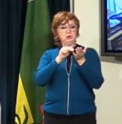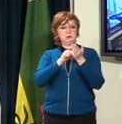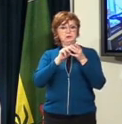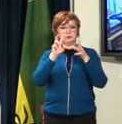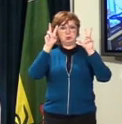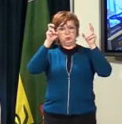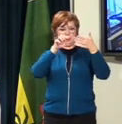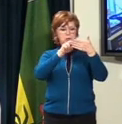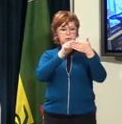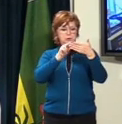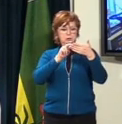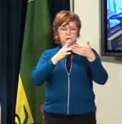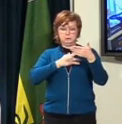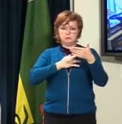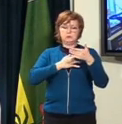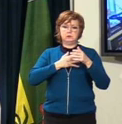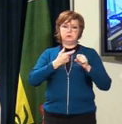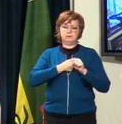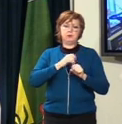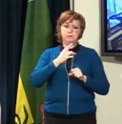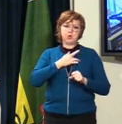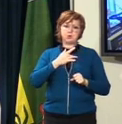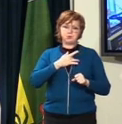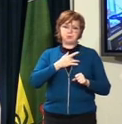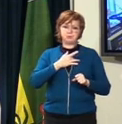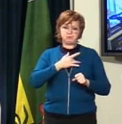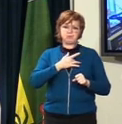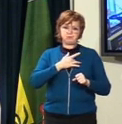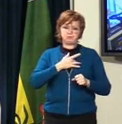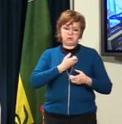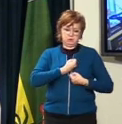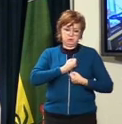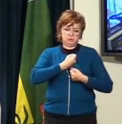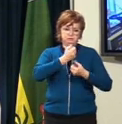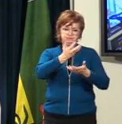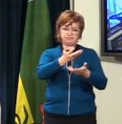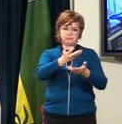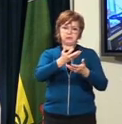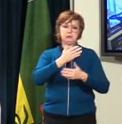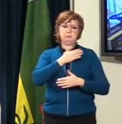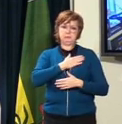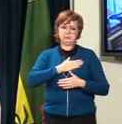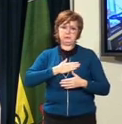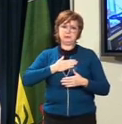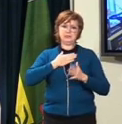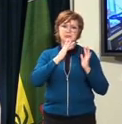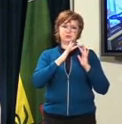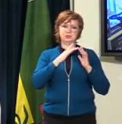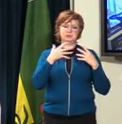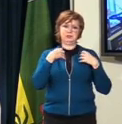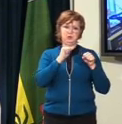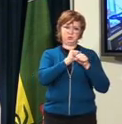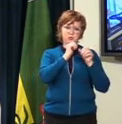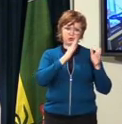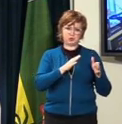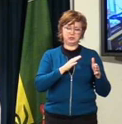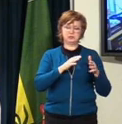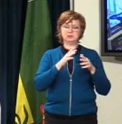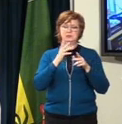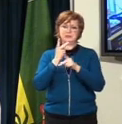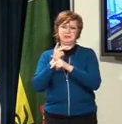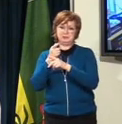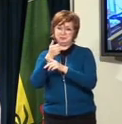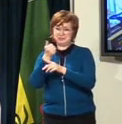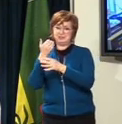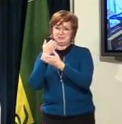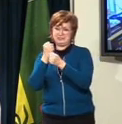Please reach out and say thank you to those people in your community that are healthcare workers. And please also stay home and stay safe